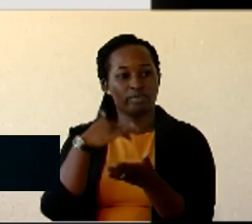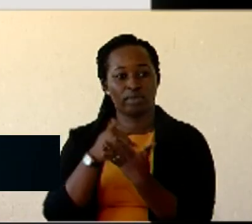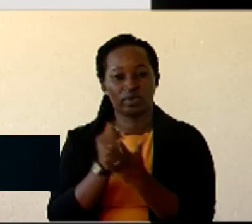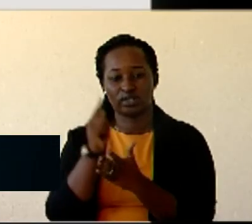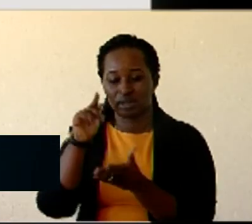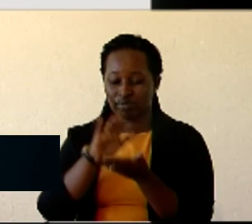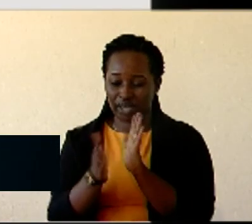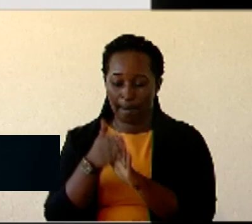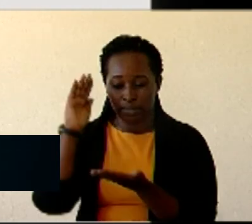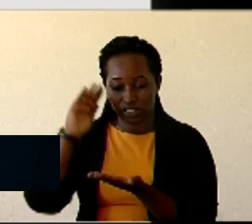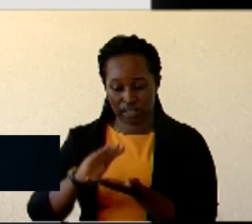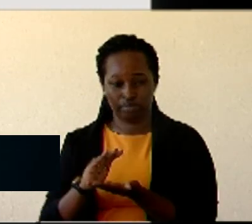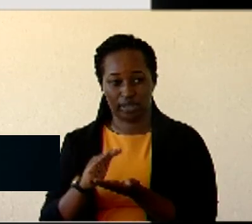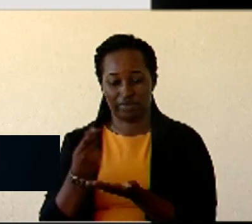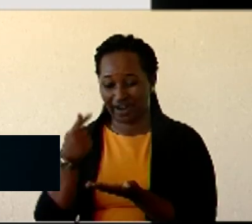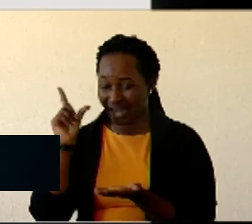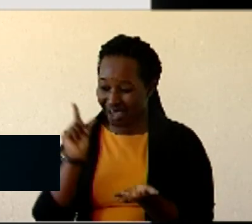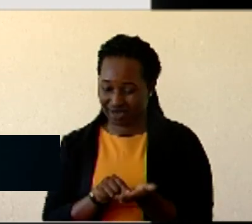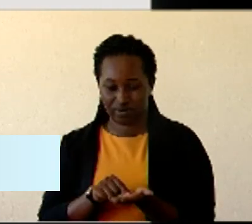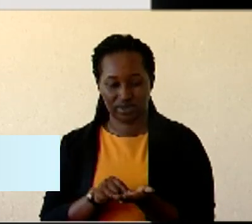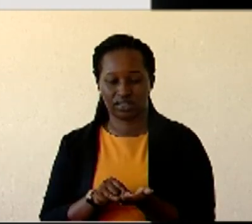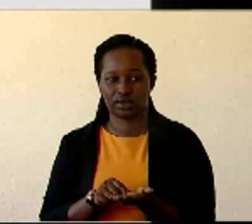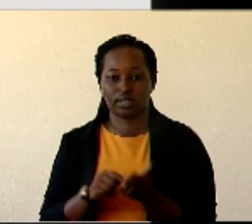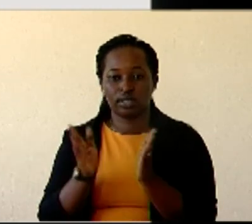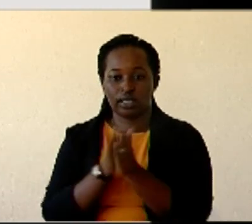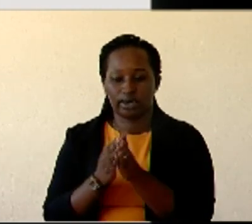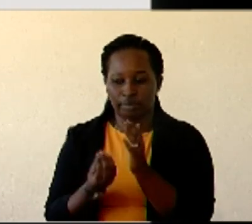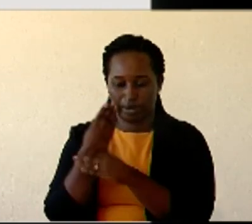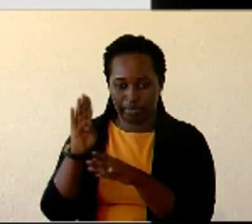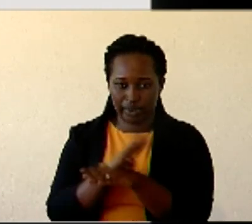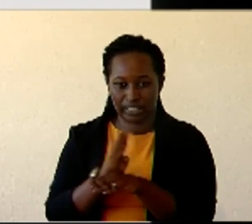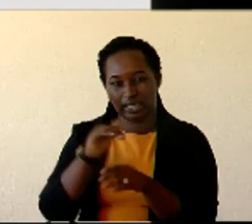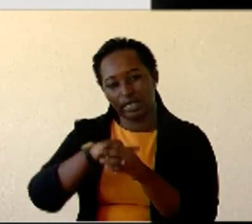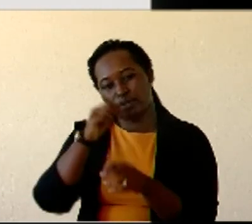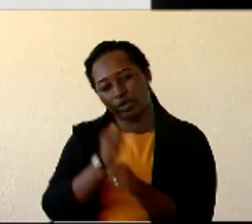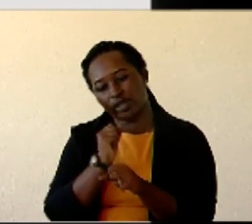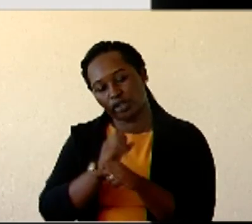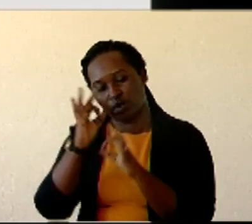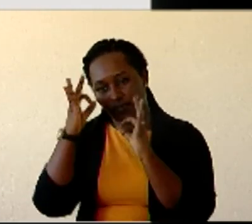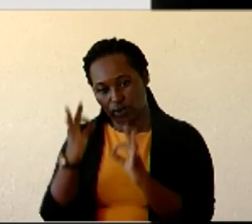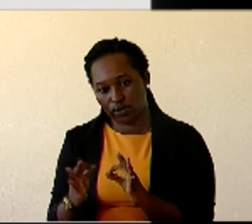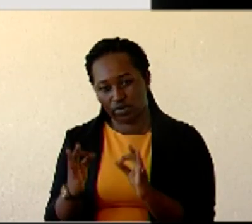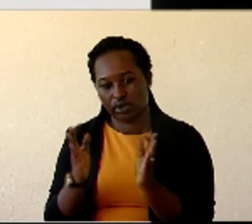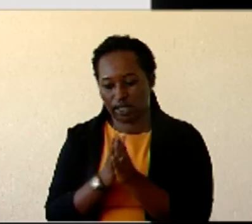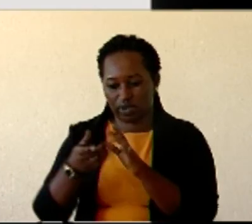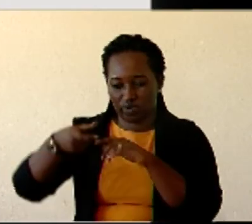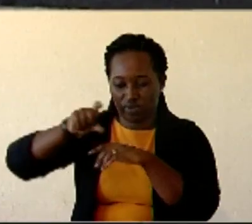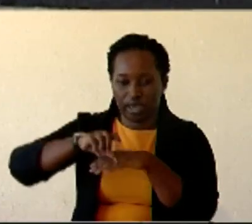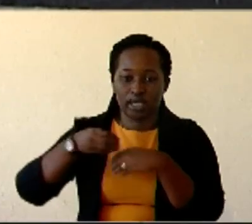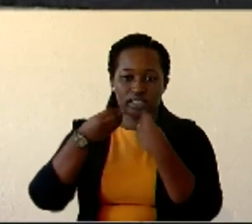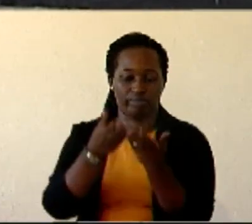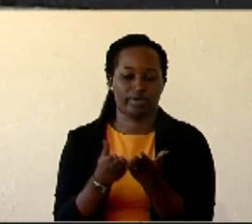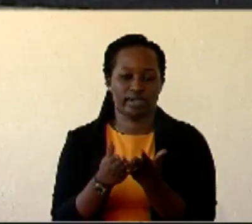becomes cheaper to acquire these factors of production and invest in the production of goods, hence increasing the supply of